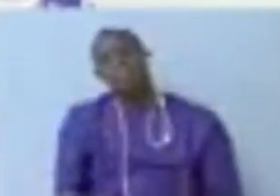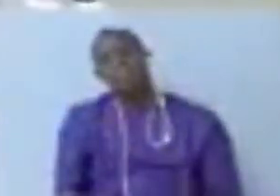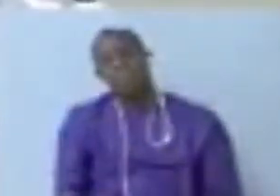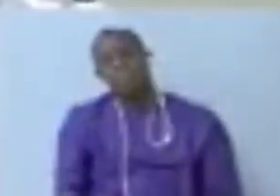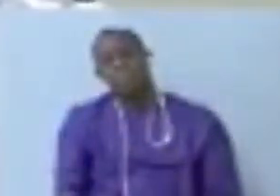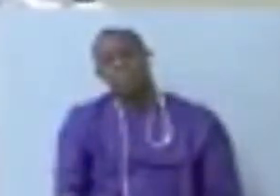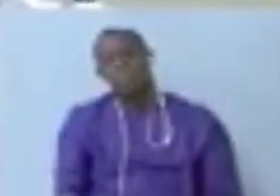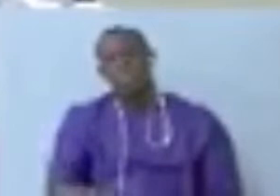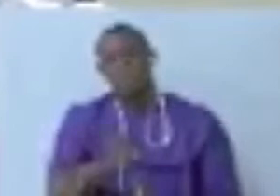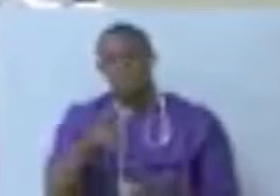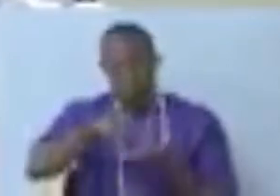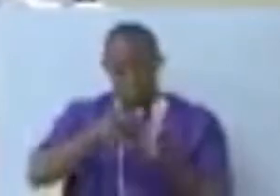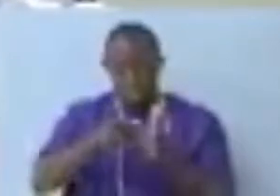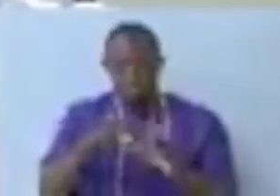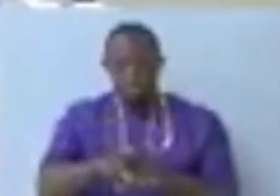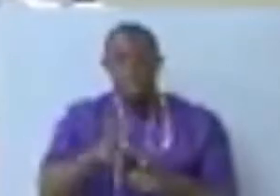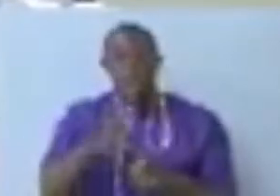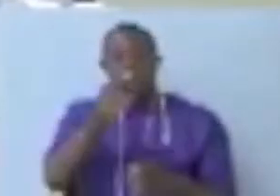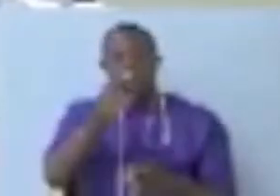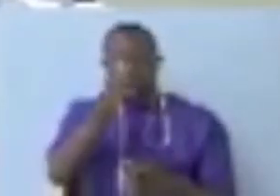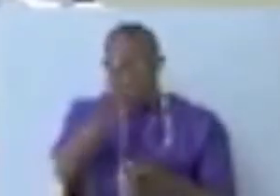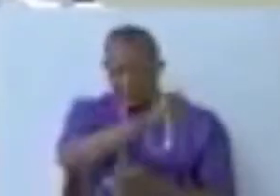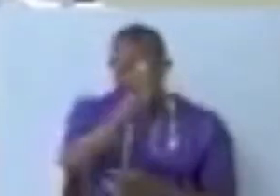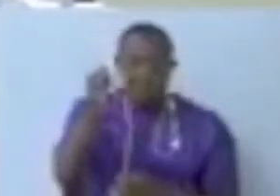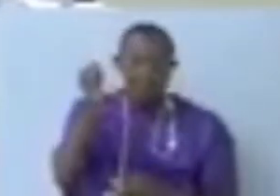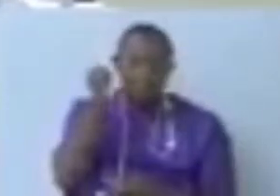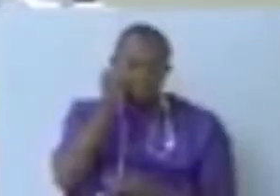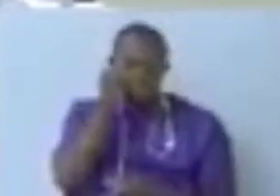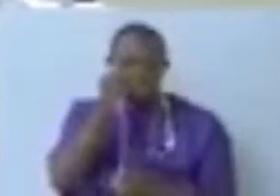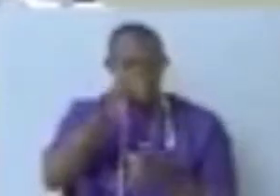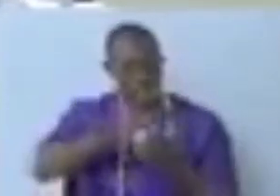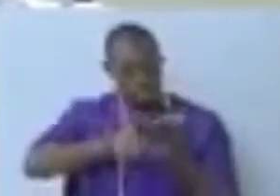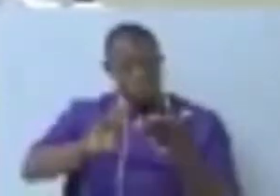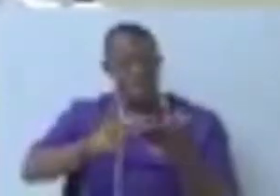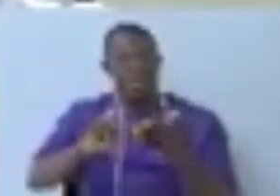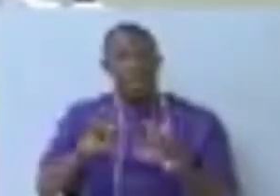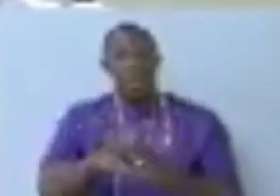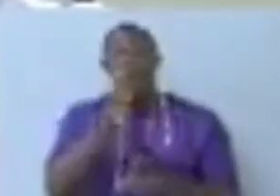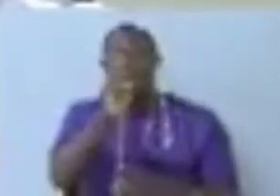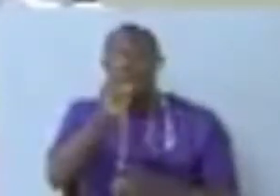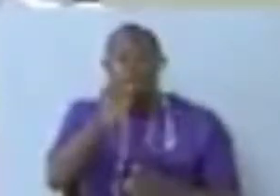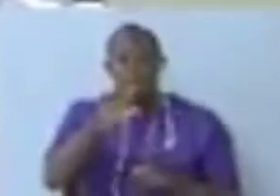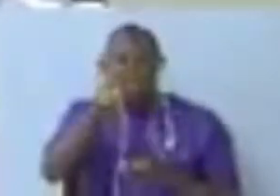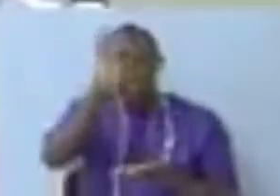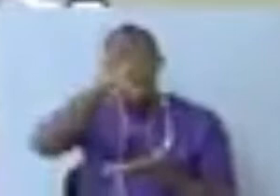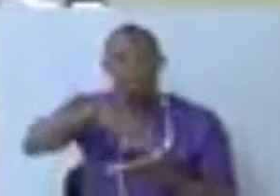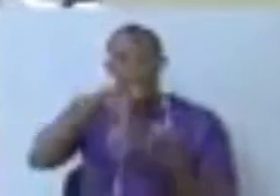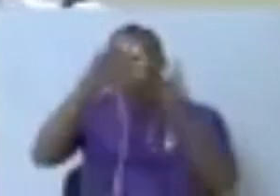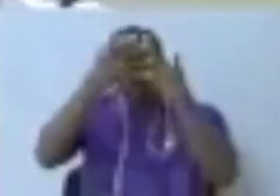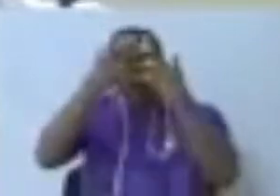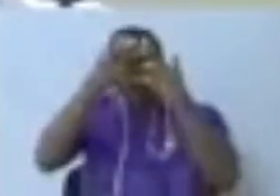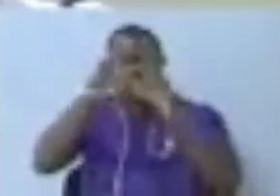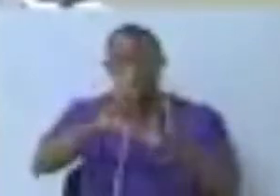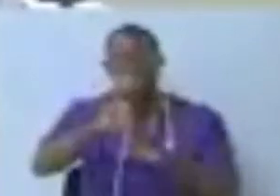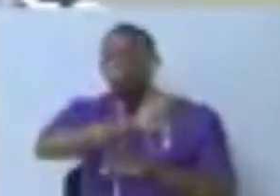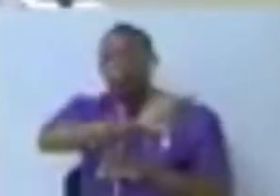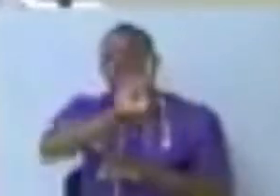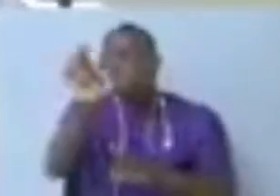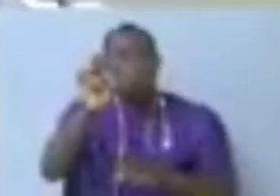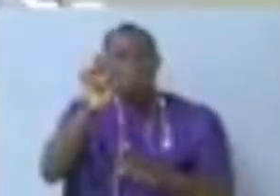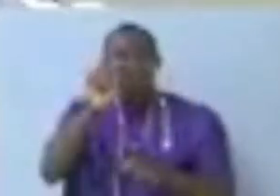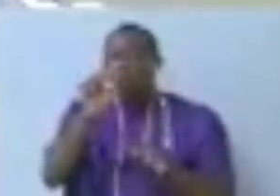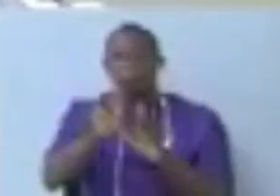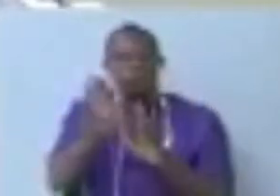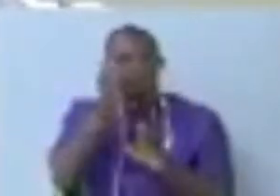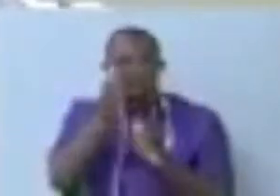would be regular. But Mile 2 prison is far from regular. People were put in detention without any